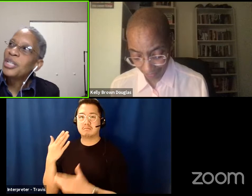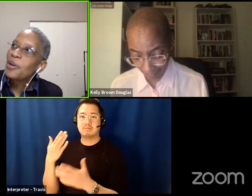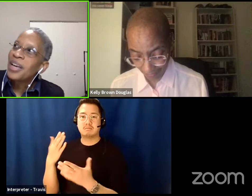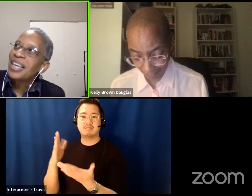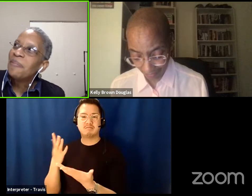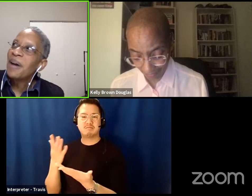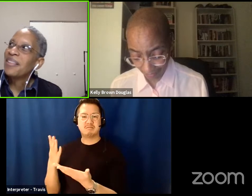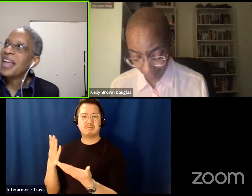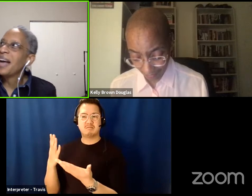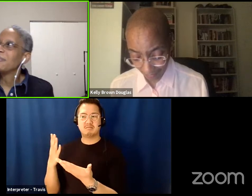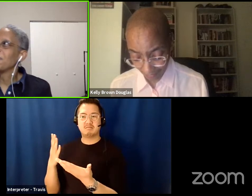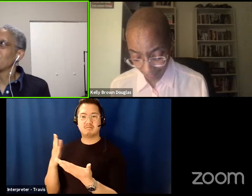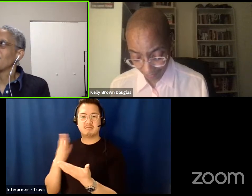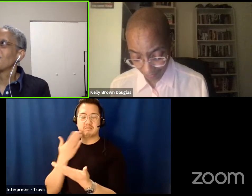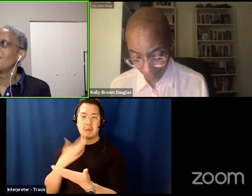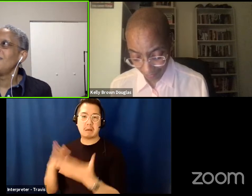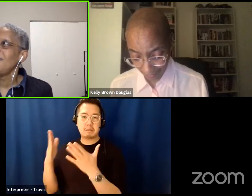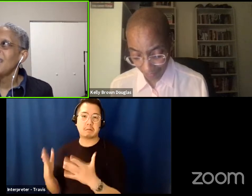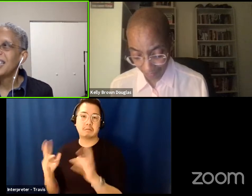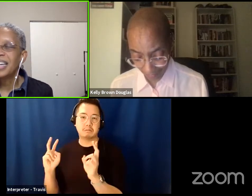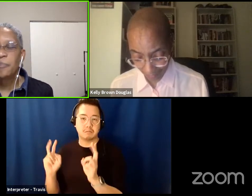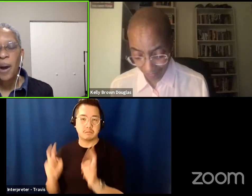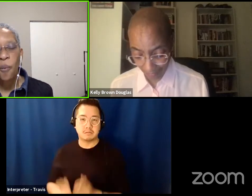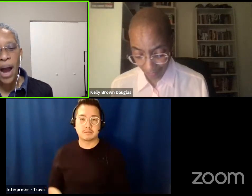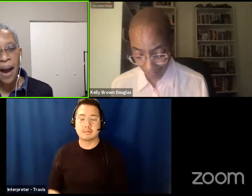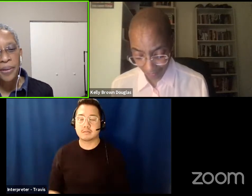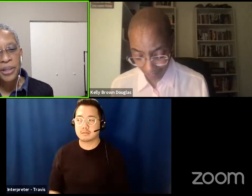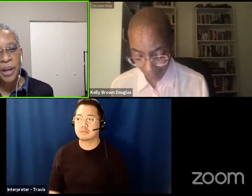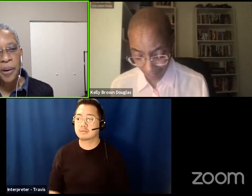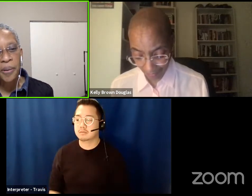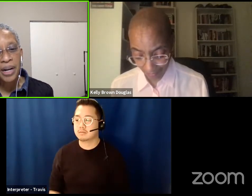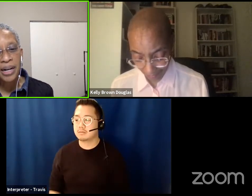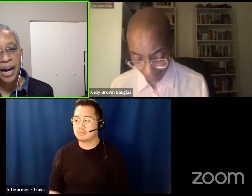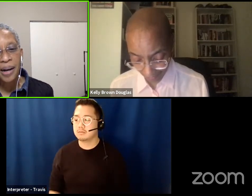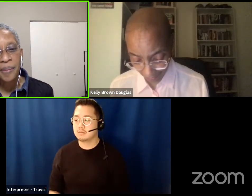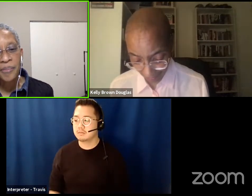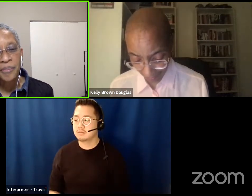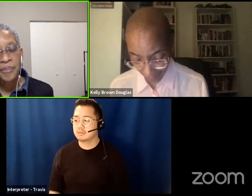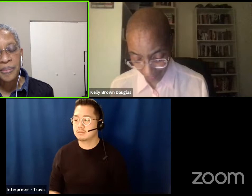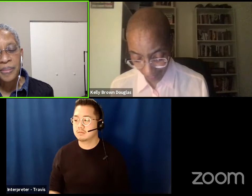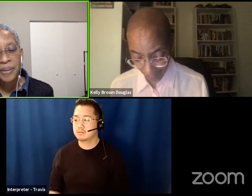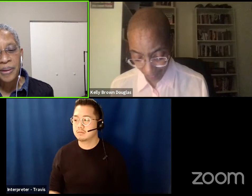And so I think about that. I think about, wow, you know,